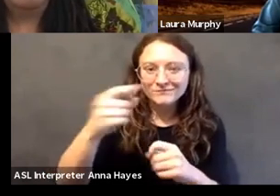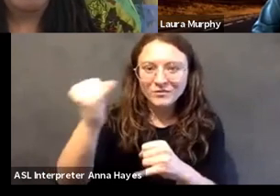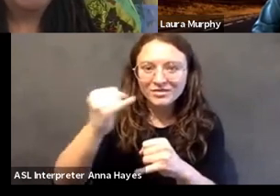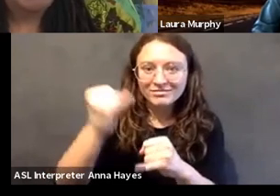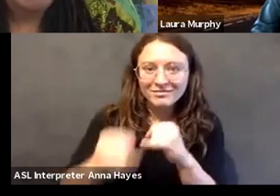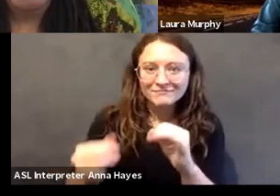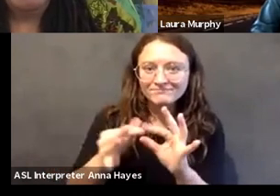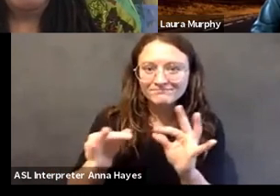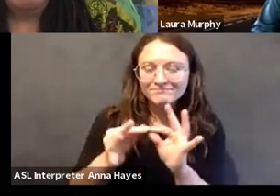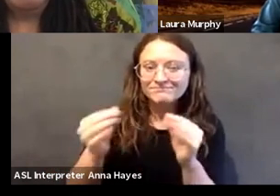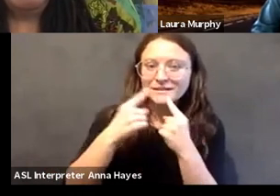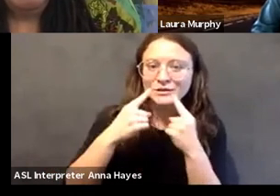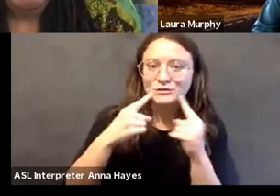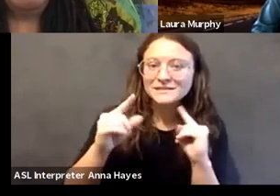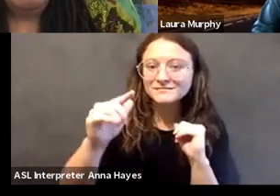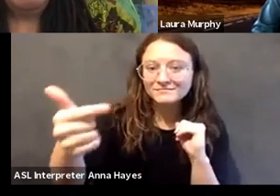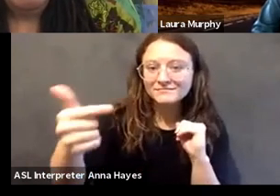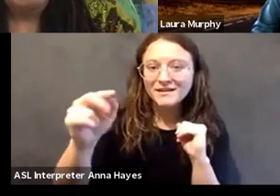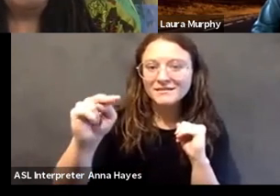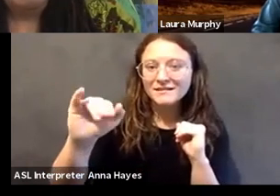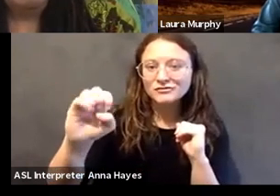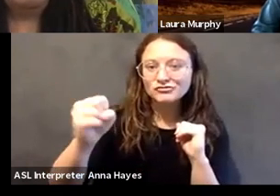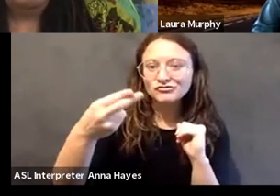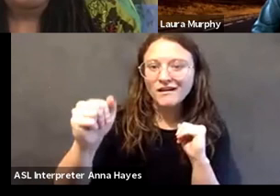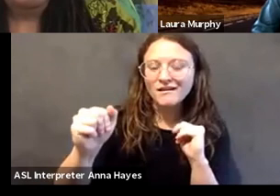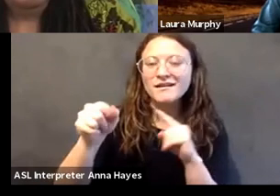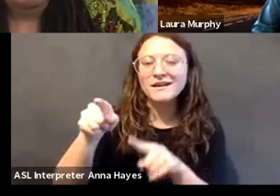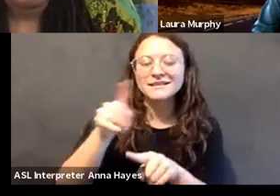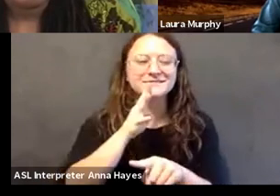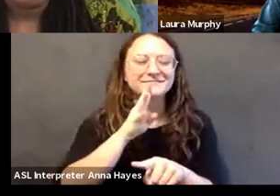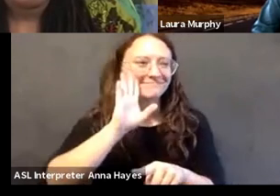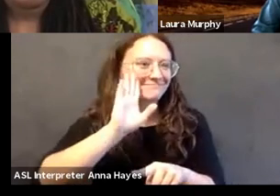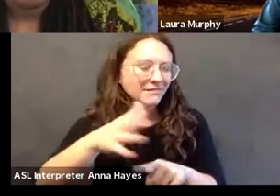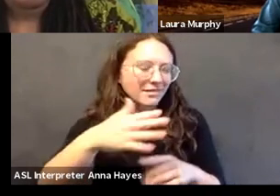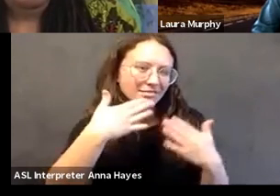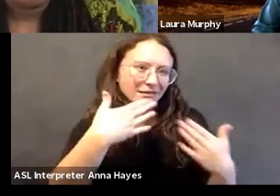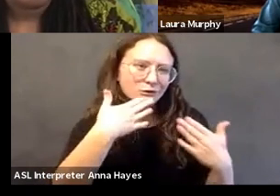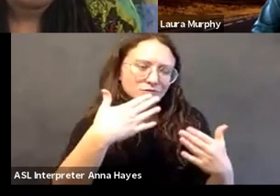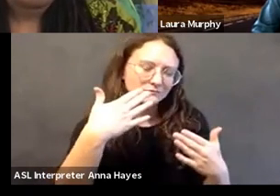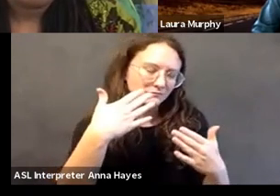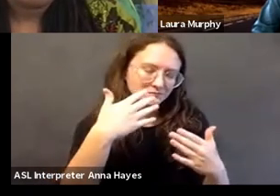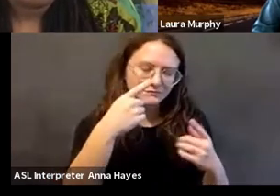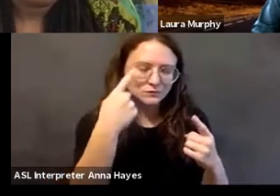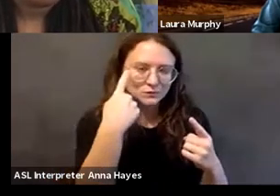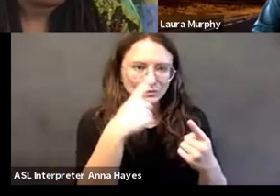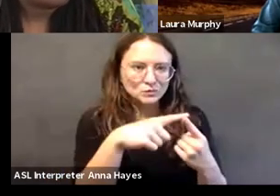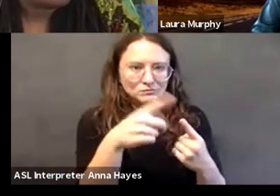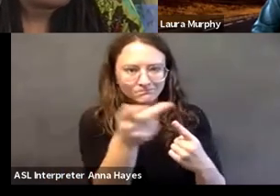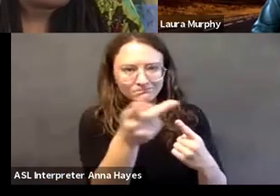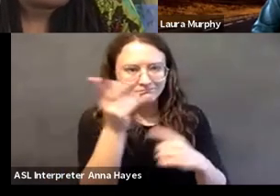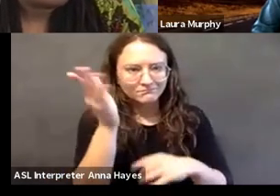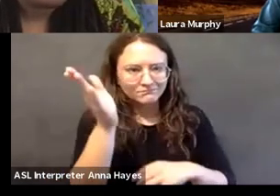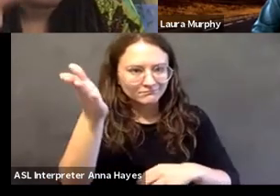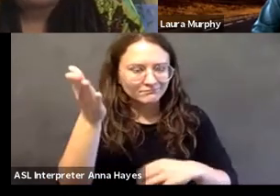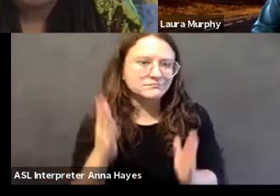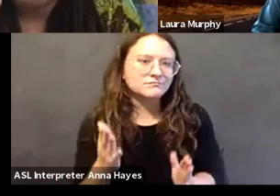last announcements. Naisha. Well, thank you so, so much to our guests for, you know, coming